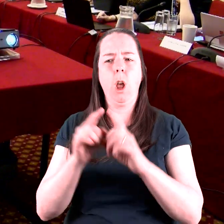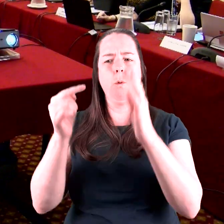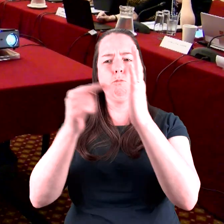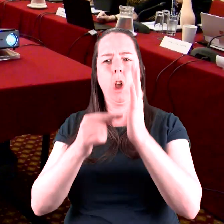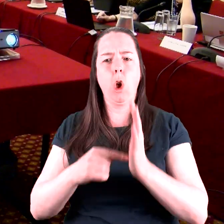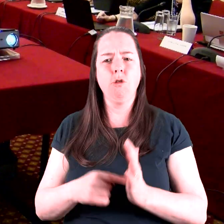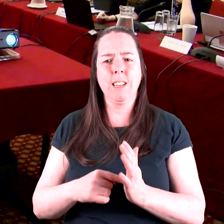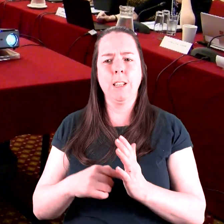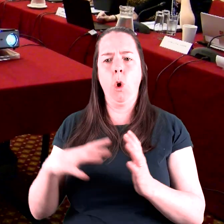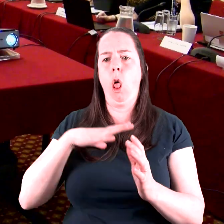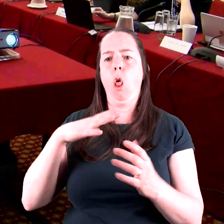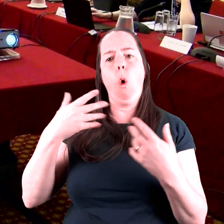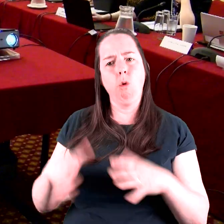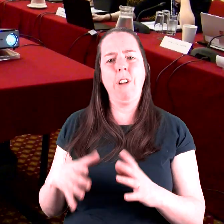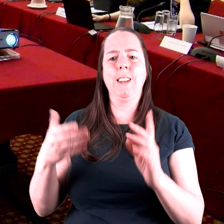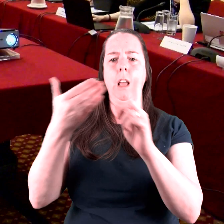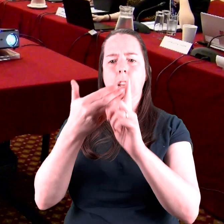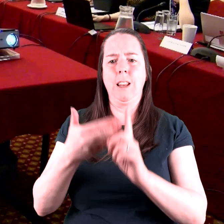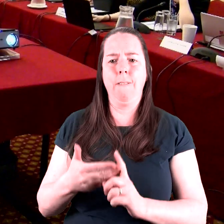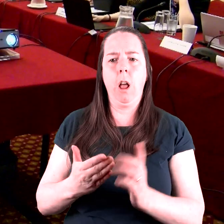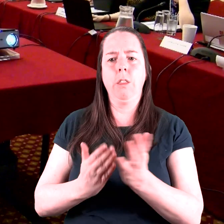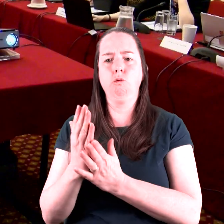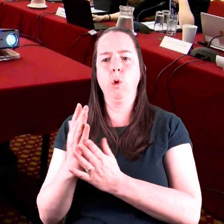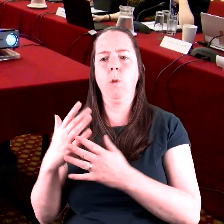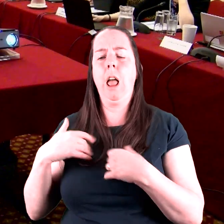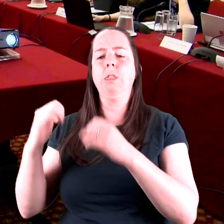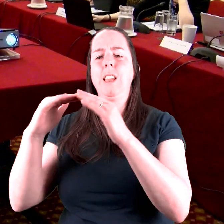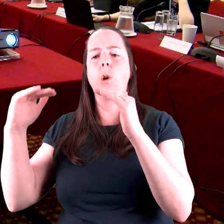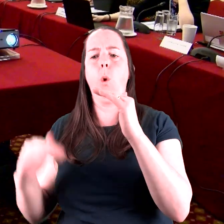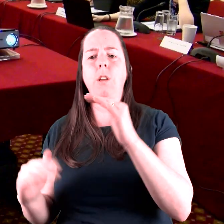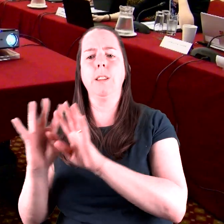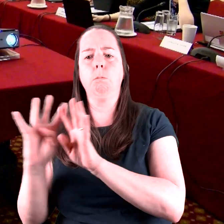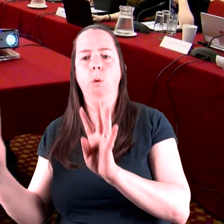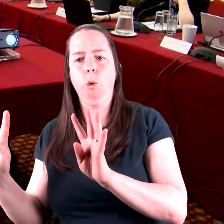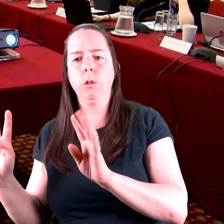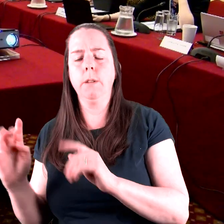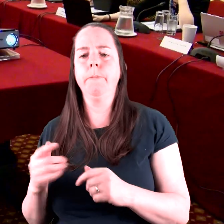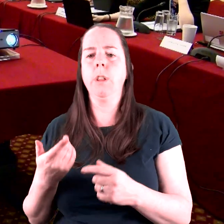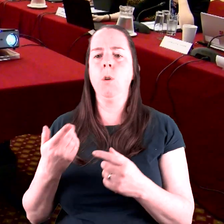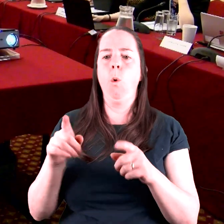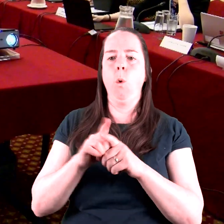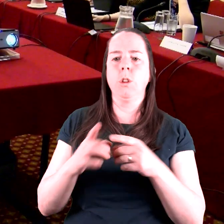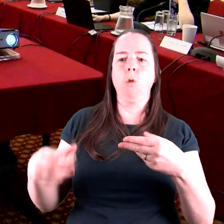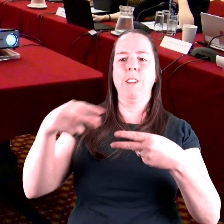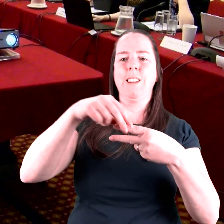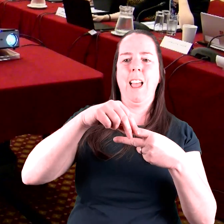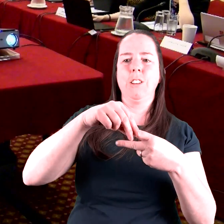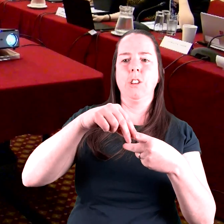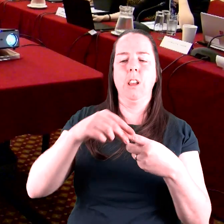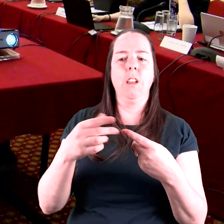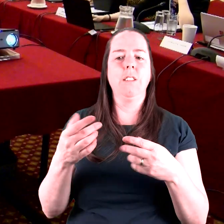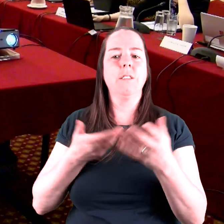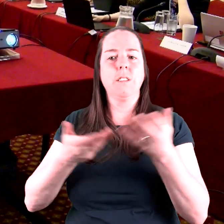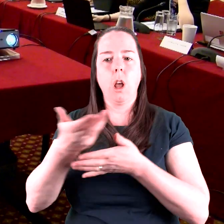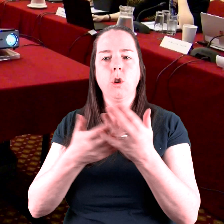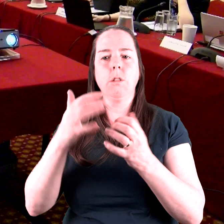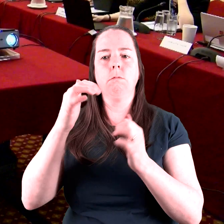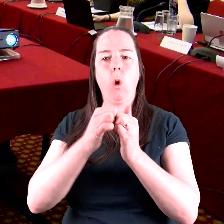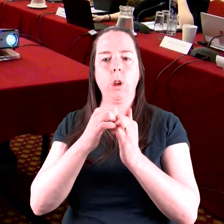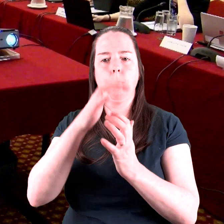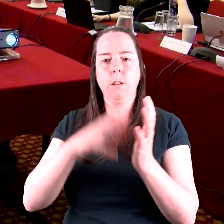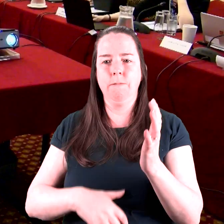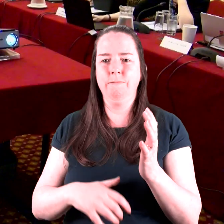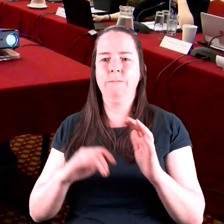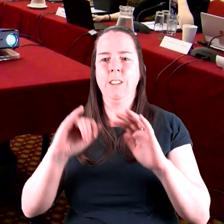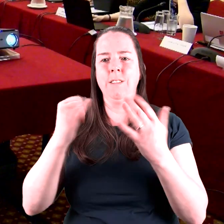that were already being identified through the Health Inequalities Board. And we've also attached in the discussion document the 6